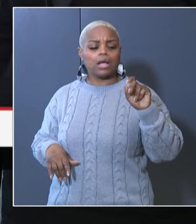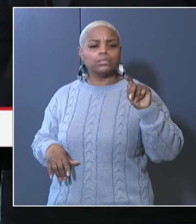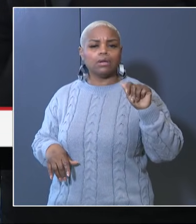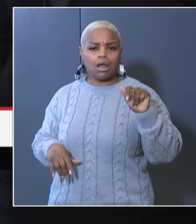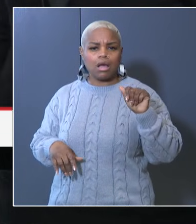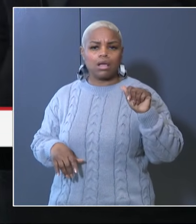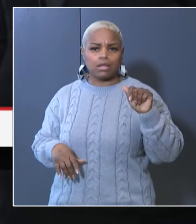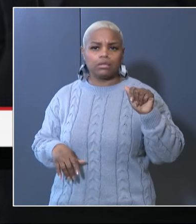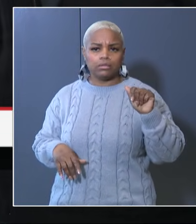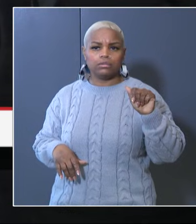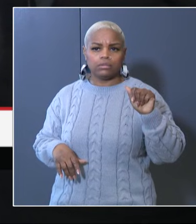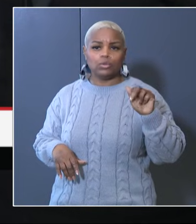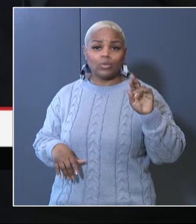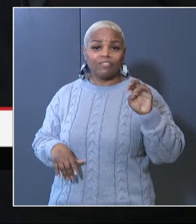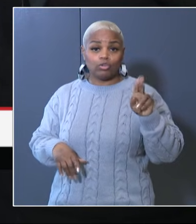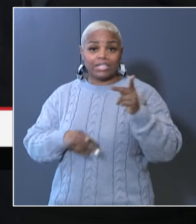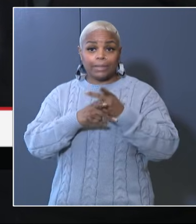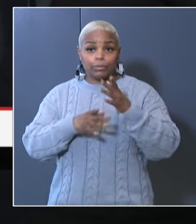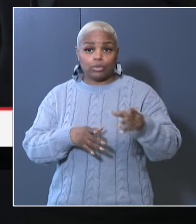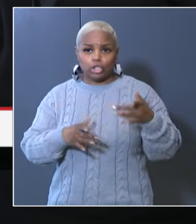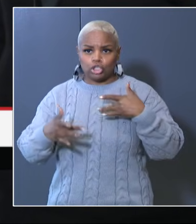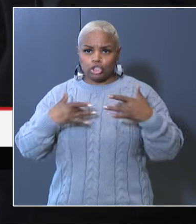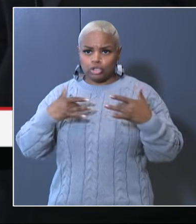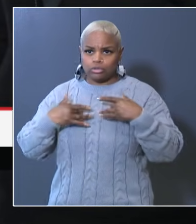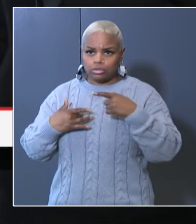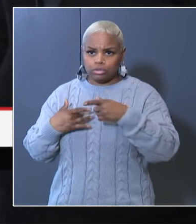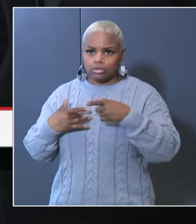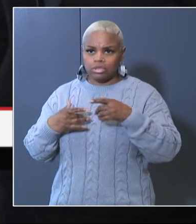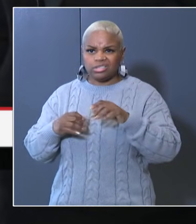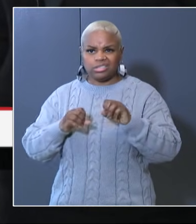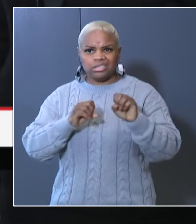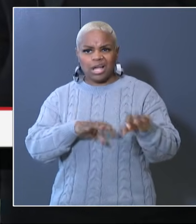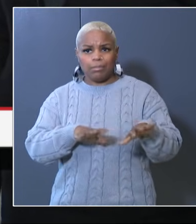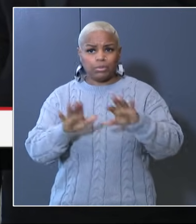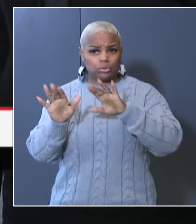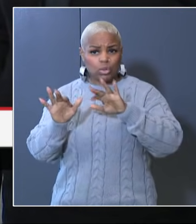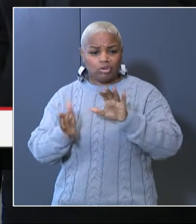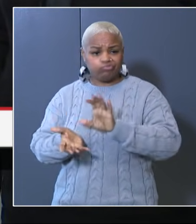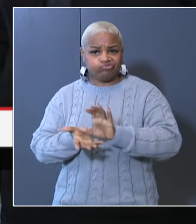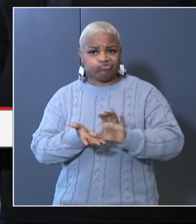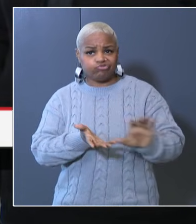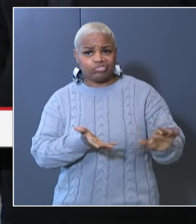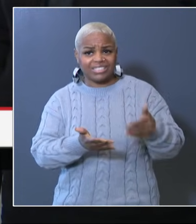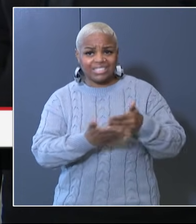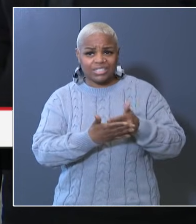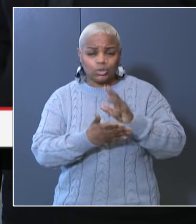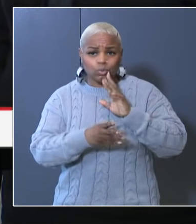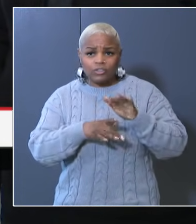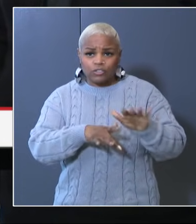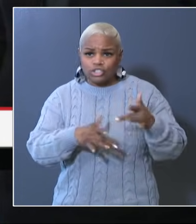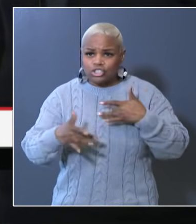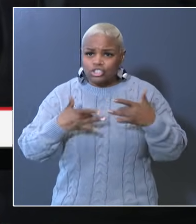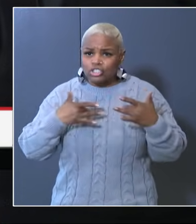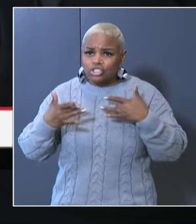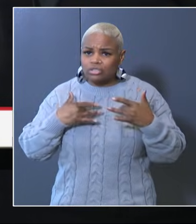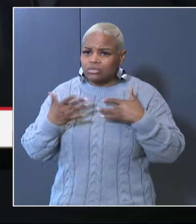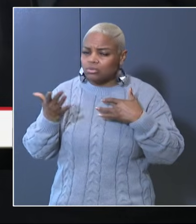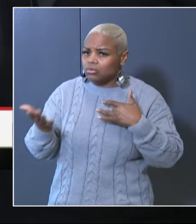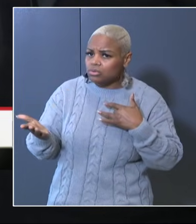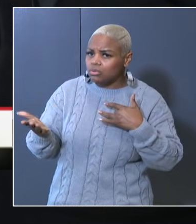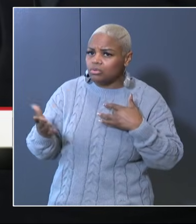into the Anacostia may be problematic. I'm just wondering if Well, my understanding, Mark, and it's a good question to raise, is that our